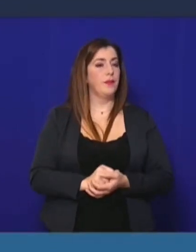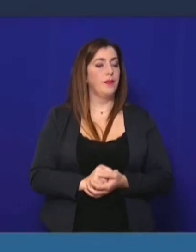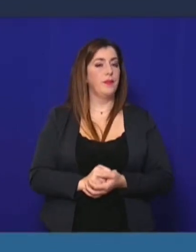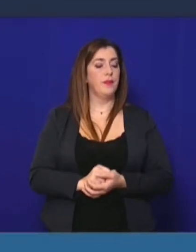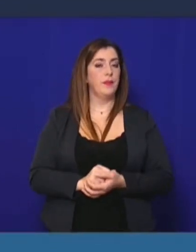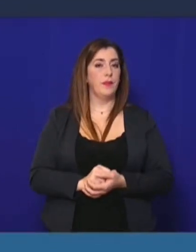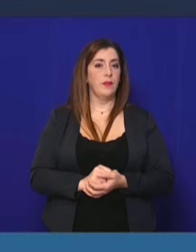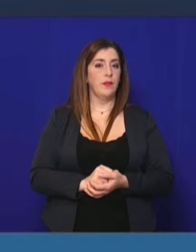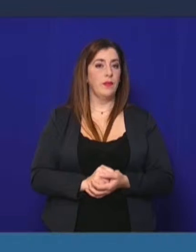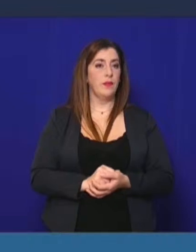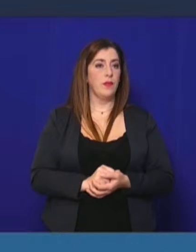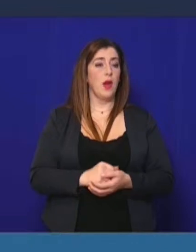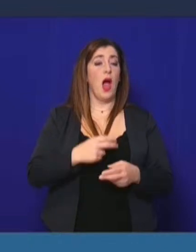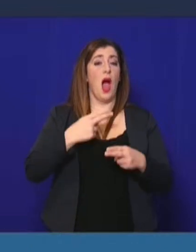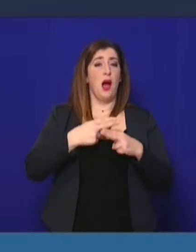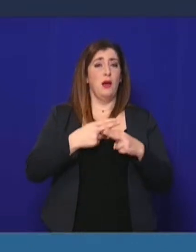għamilna